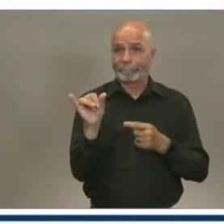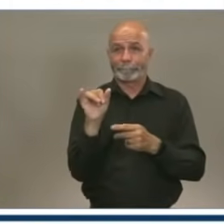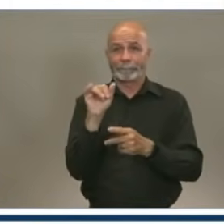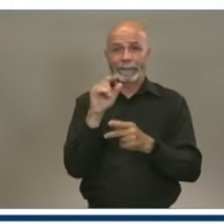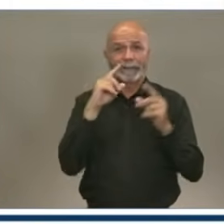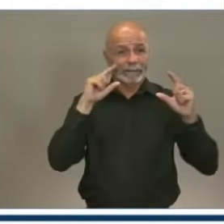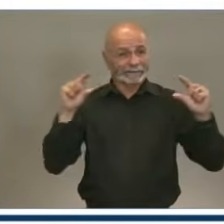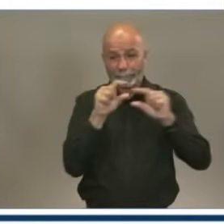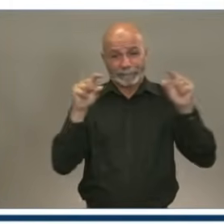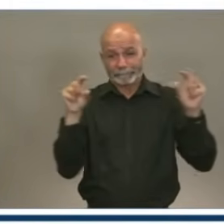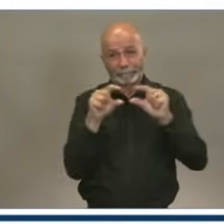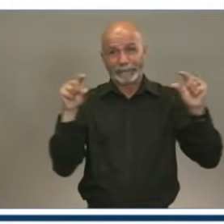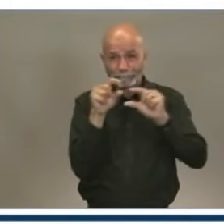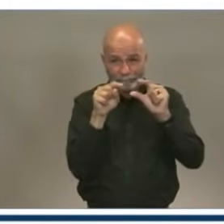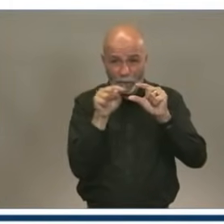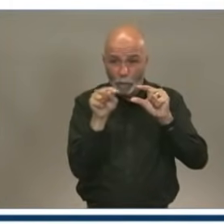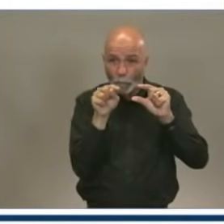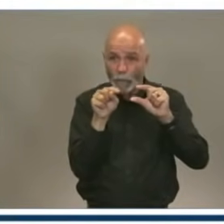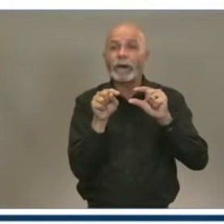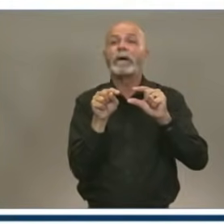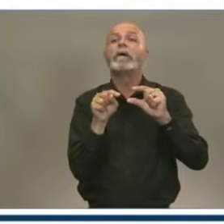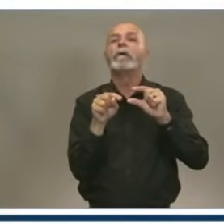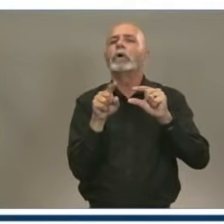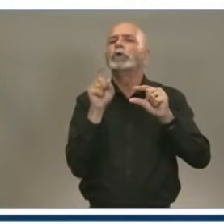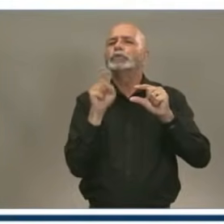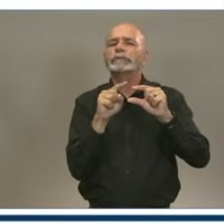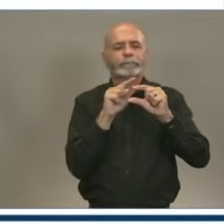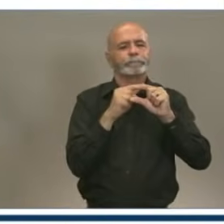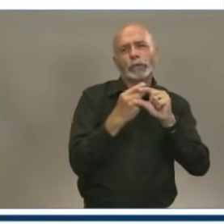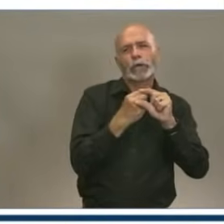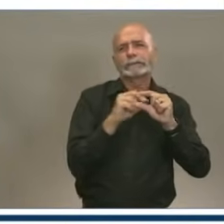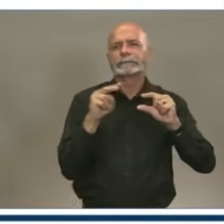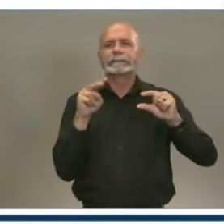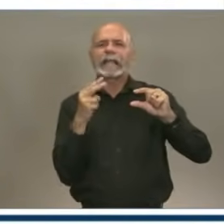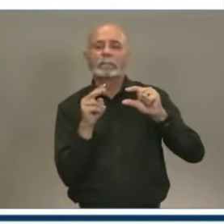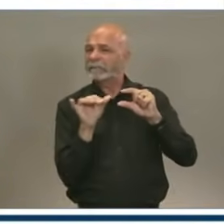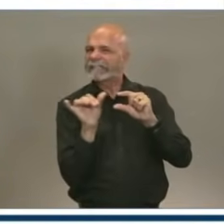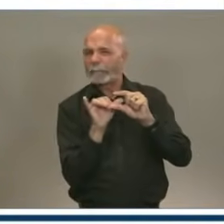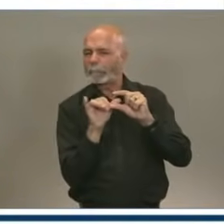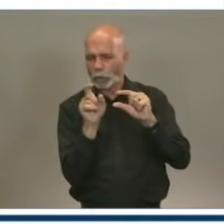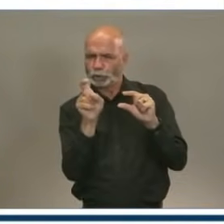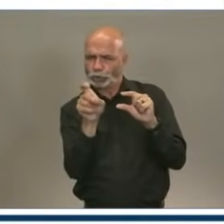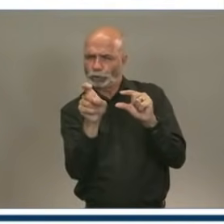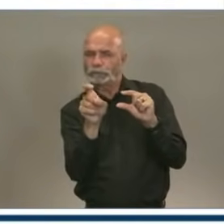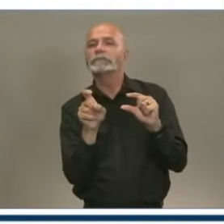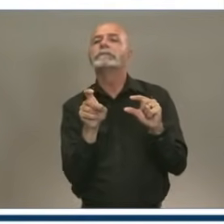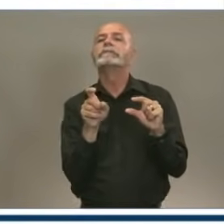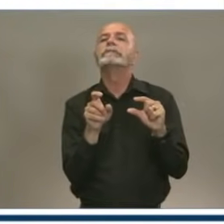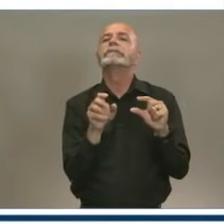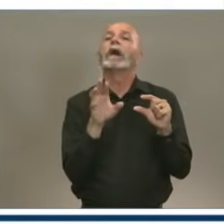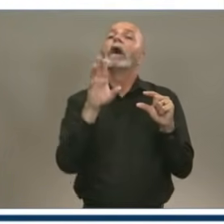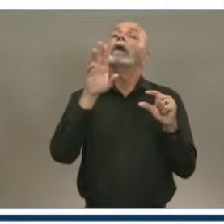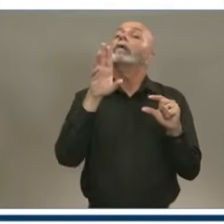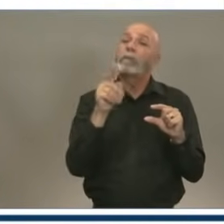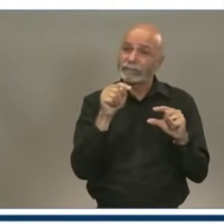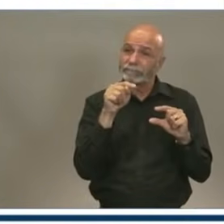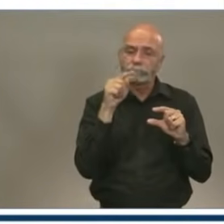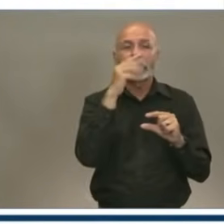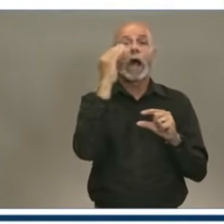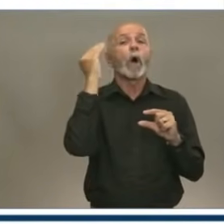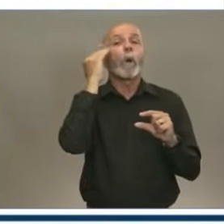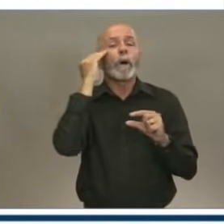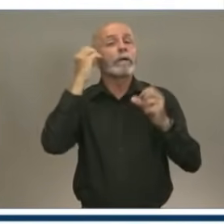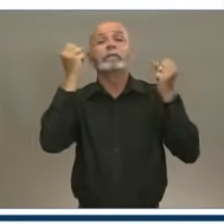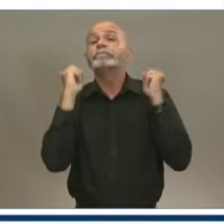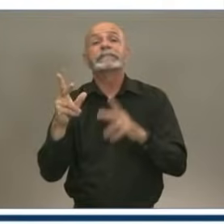Your first dose should be the same as your second dose, your second dose should be the same as your first dose. But they fully acknowledge that for many people, we